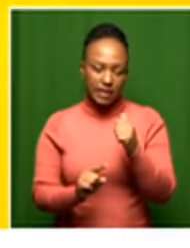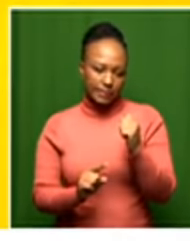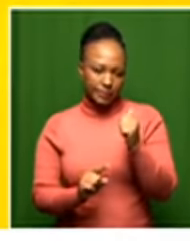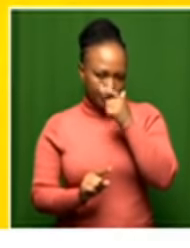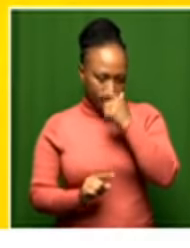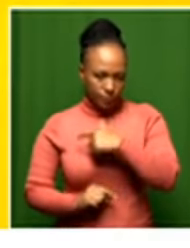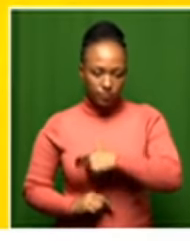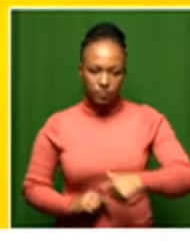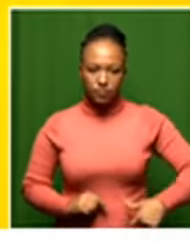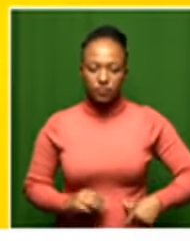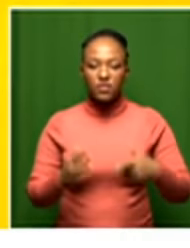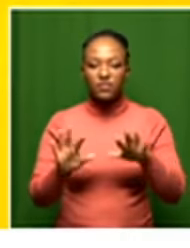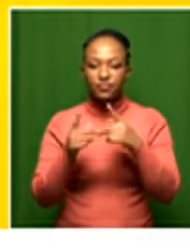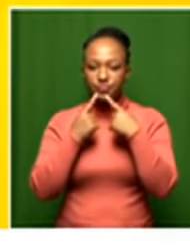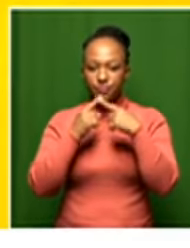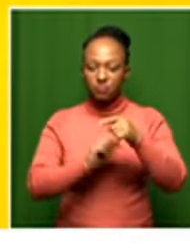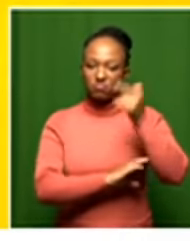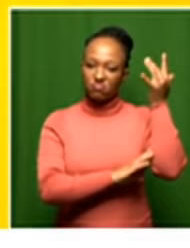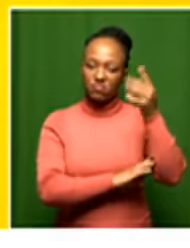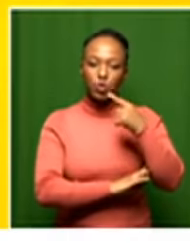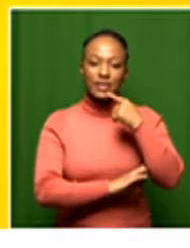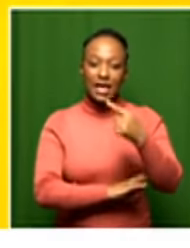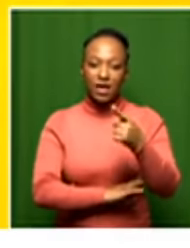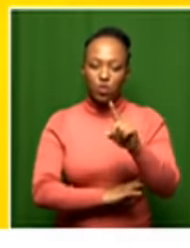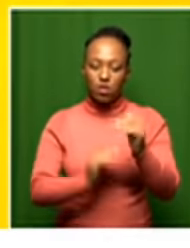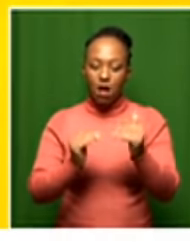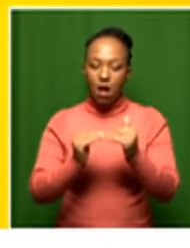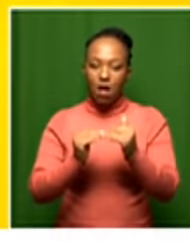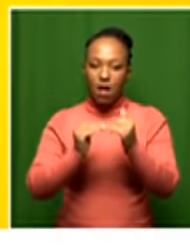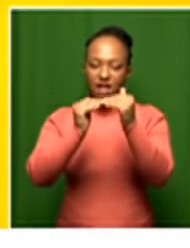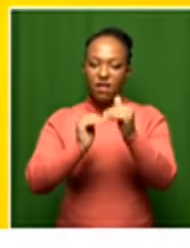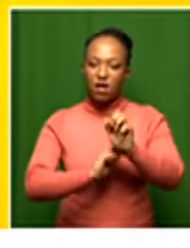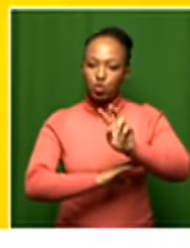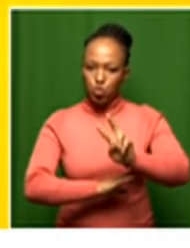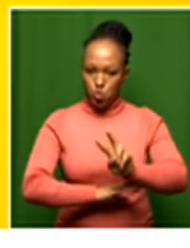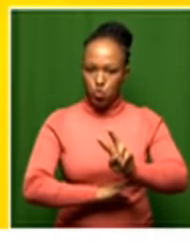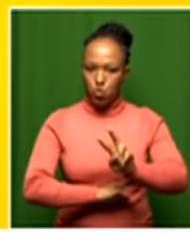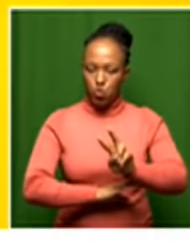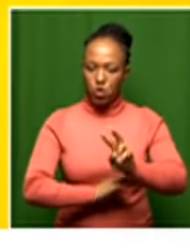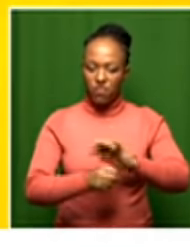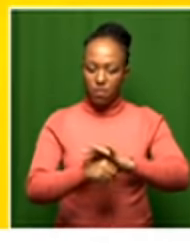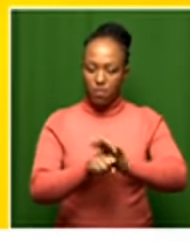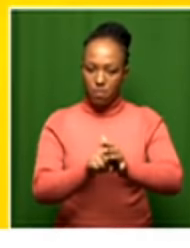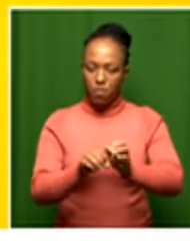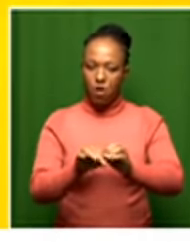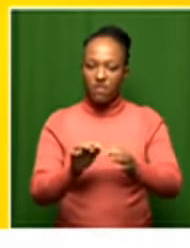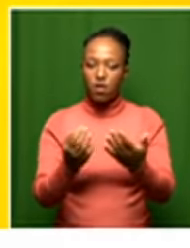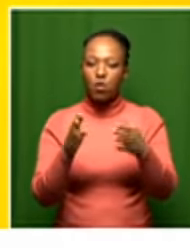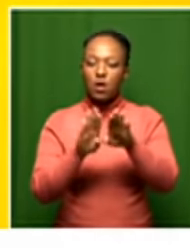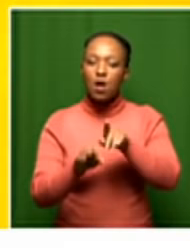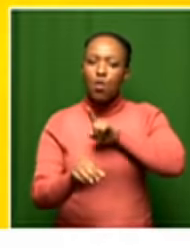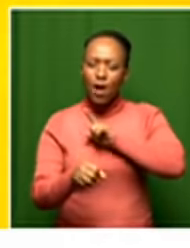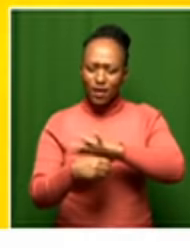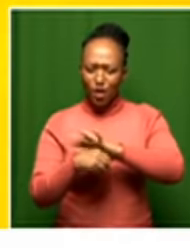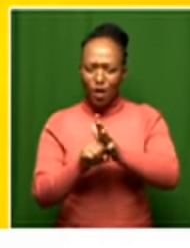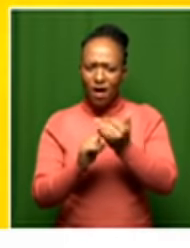Yesterday, President Cyril Ramaphosa announced that the country will, from today, move to adjusted alert level 2 of the lockdown, following the rapid rise